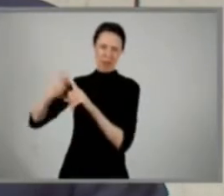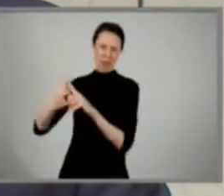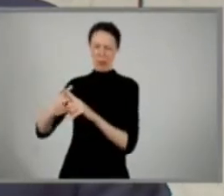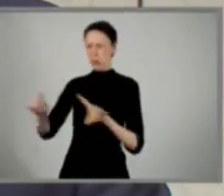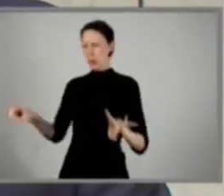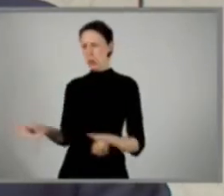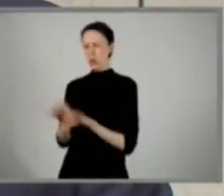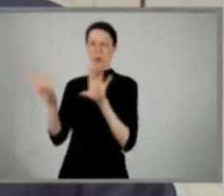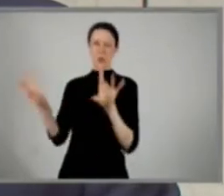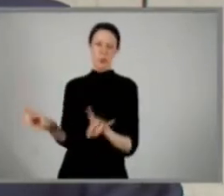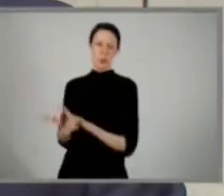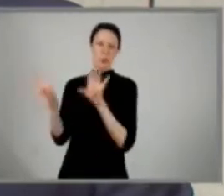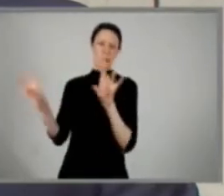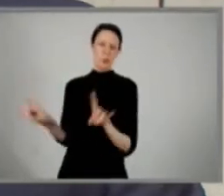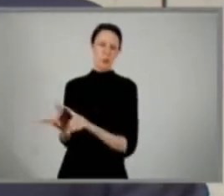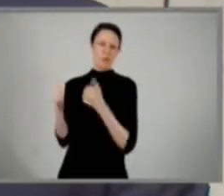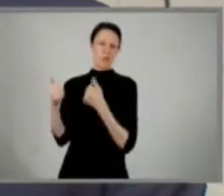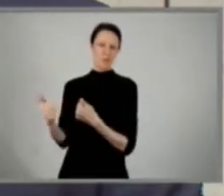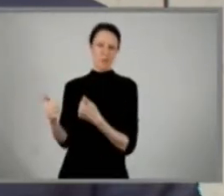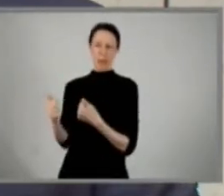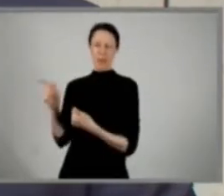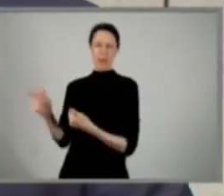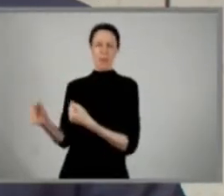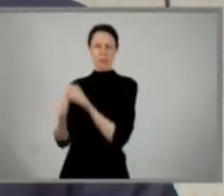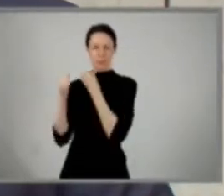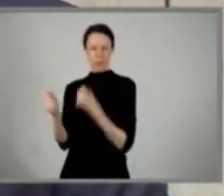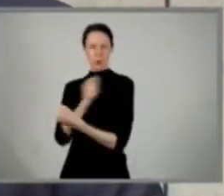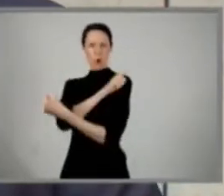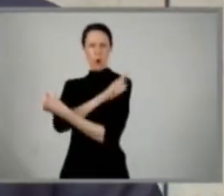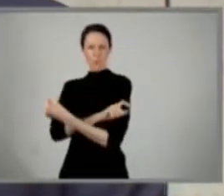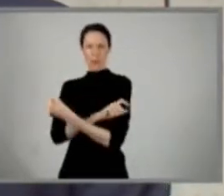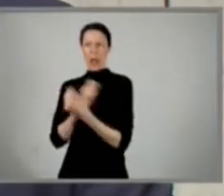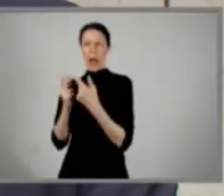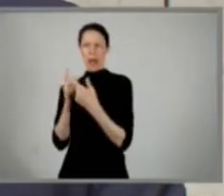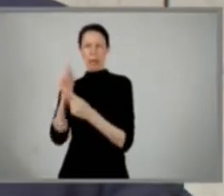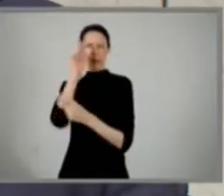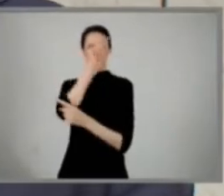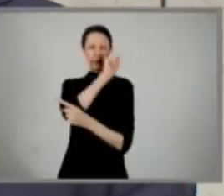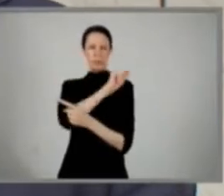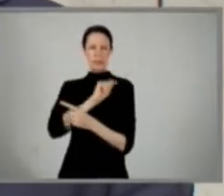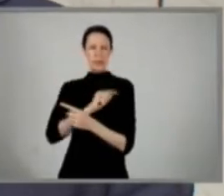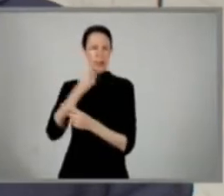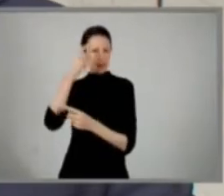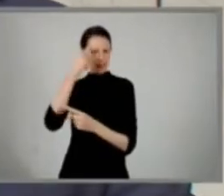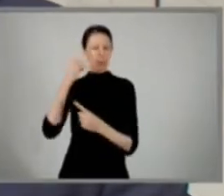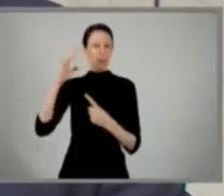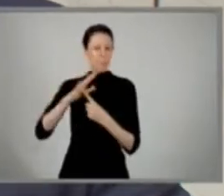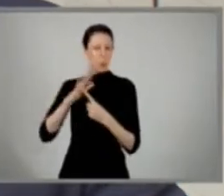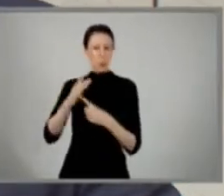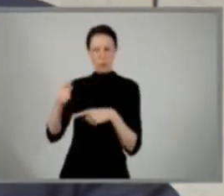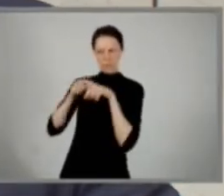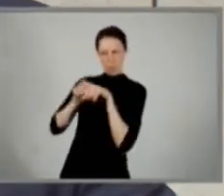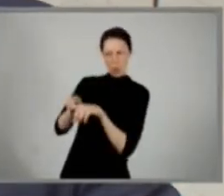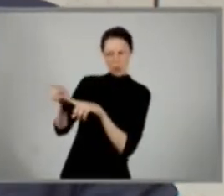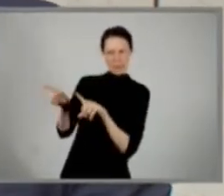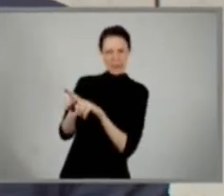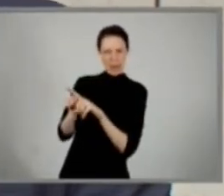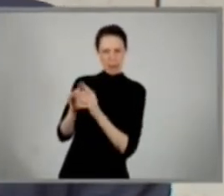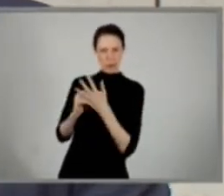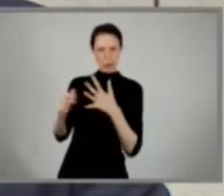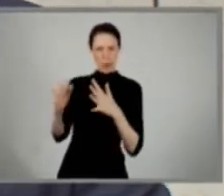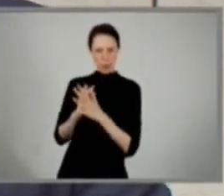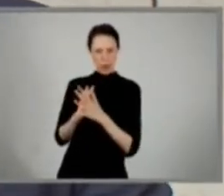think, is rightly strong. But in other states opening up, I'd encourage them to push through like New South Wales did, because the